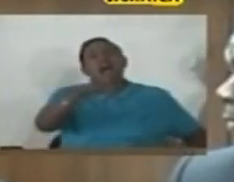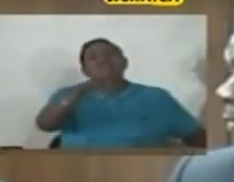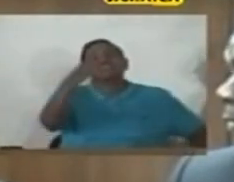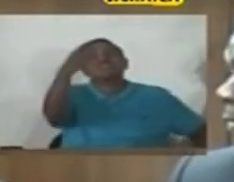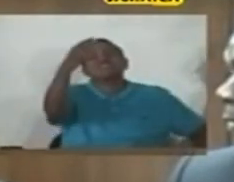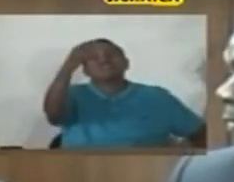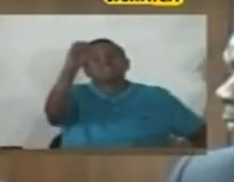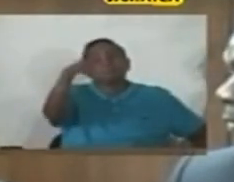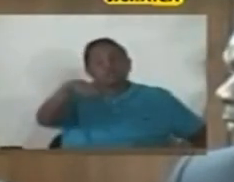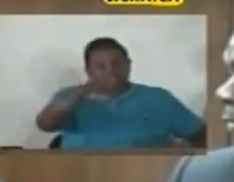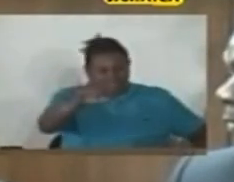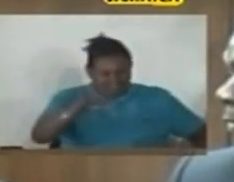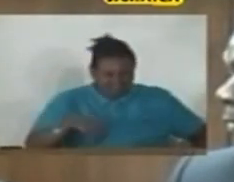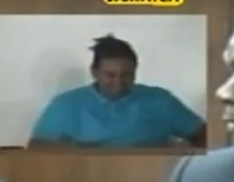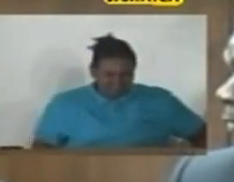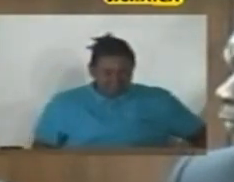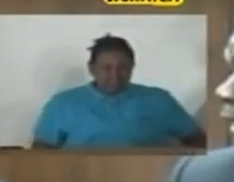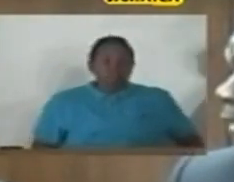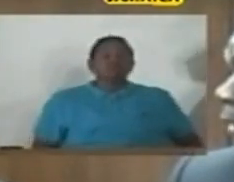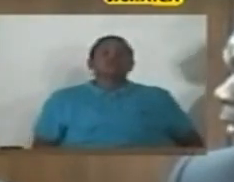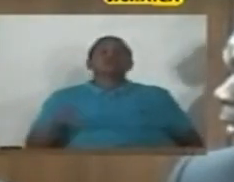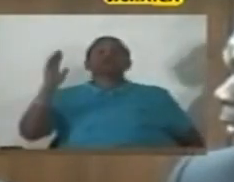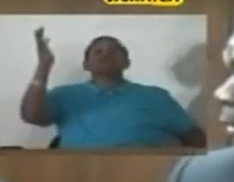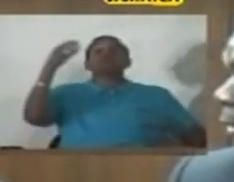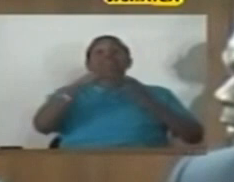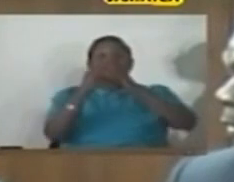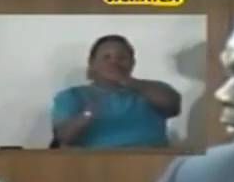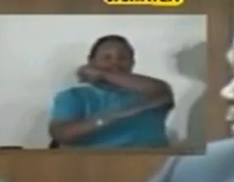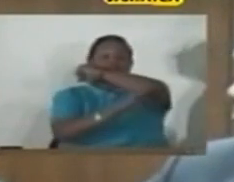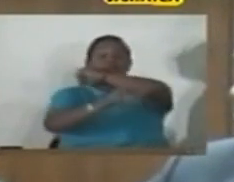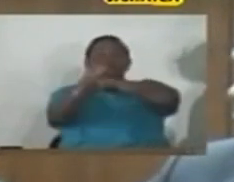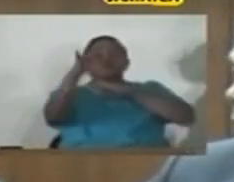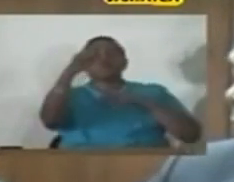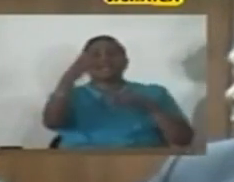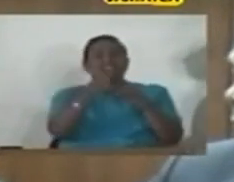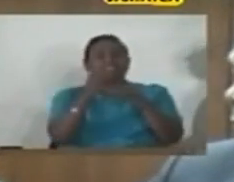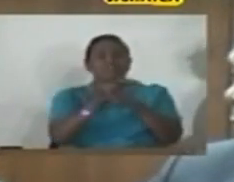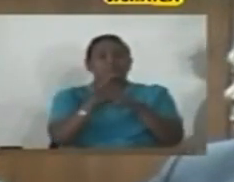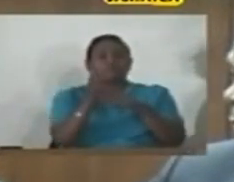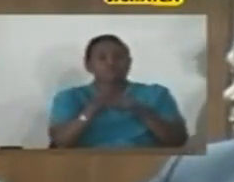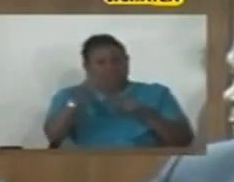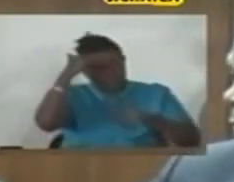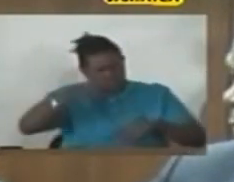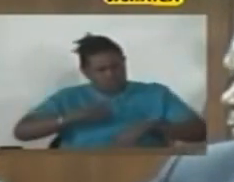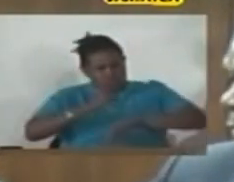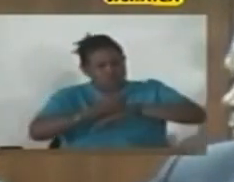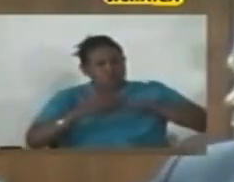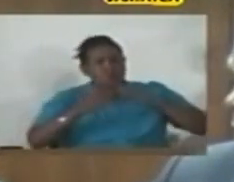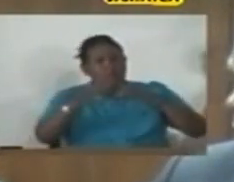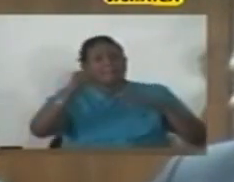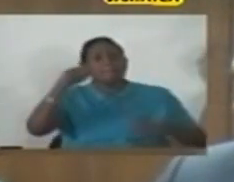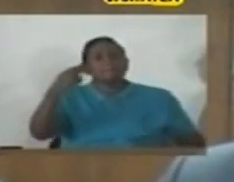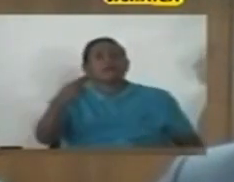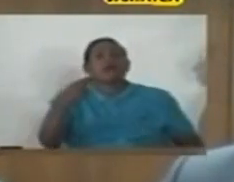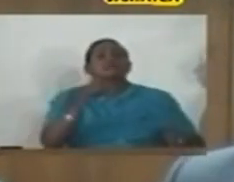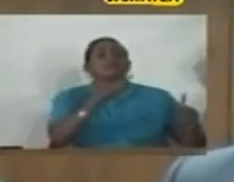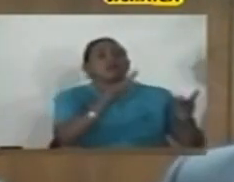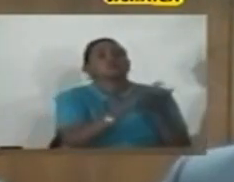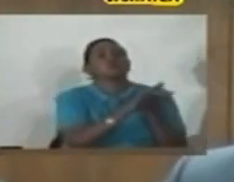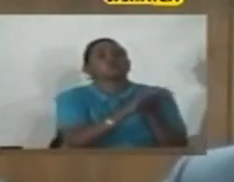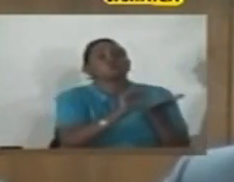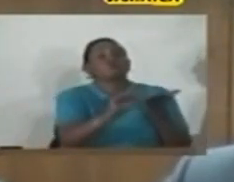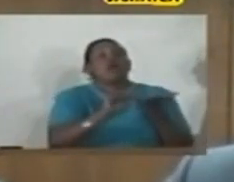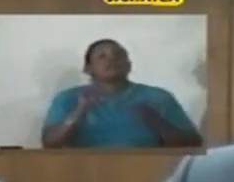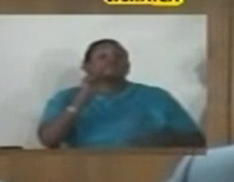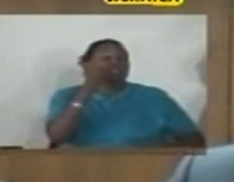17%. Mr. Speaker, in September 2018, the ministry introduced the PATH Back to School grant for